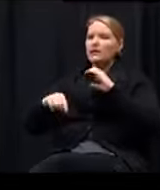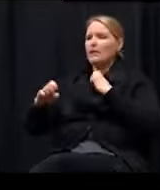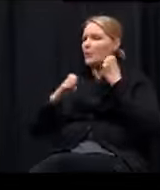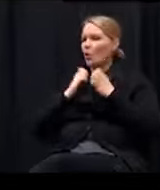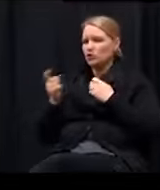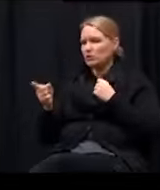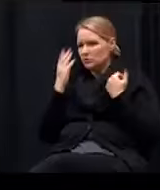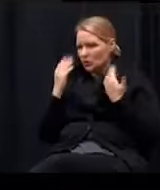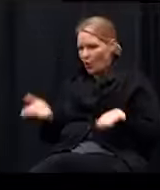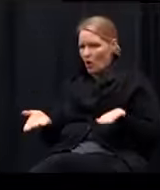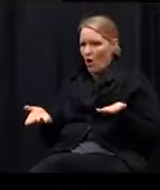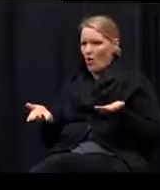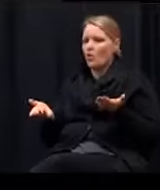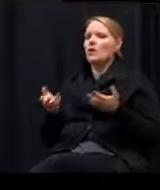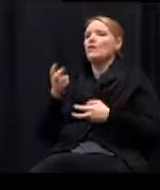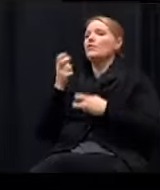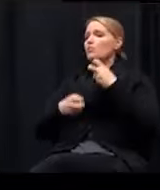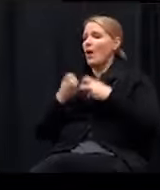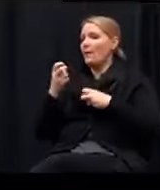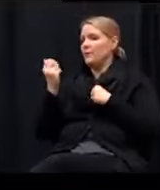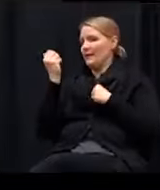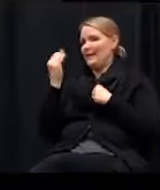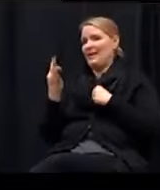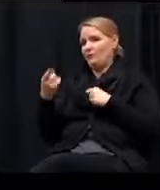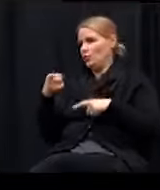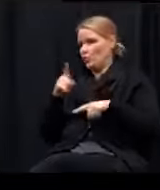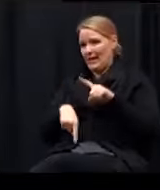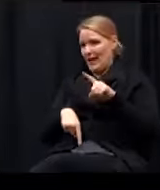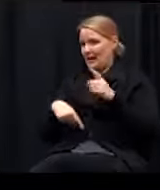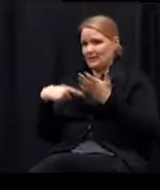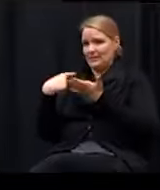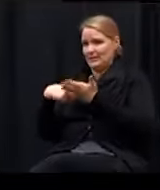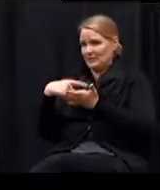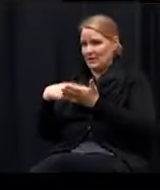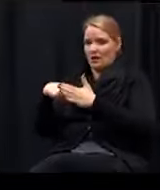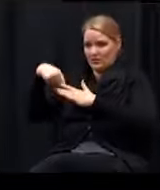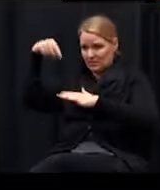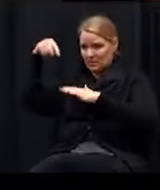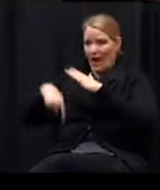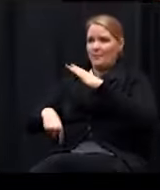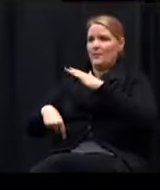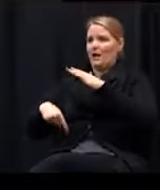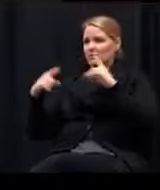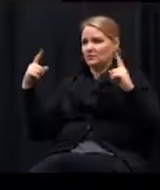they don't. And the problem with that is, if you can't talk about the complex emotions,